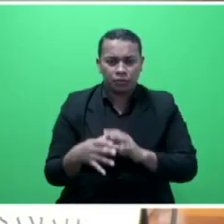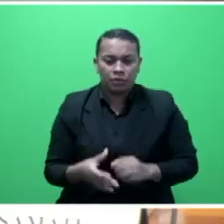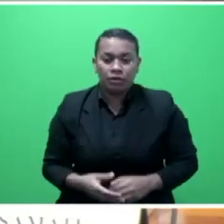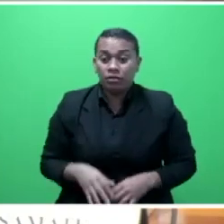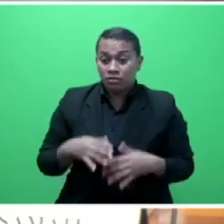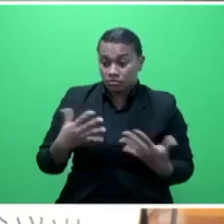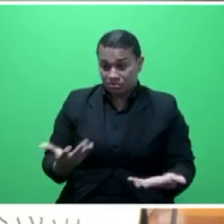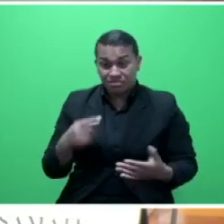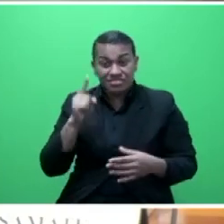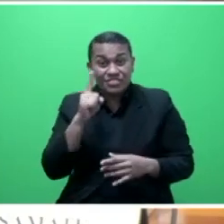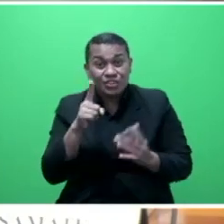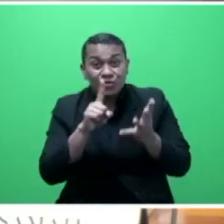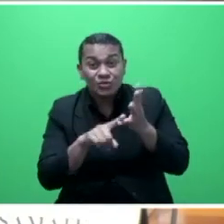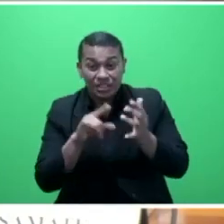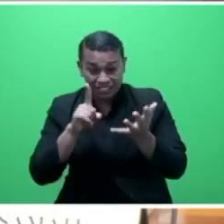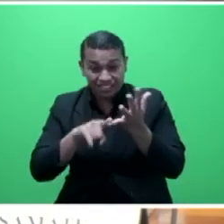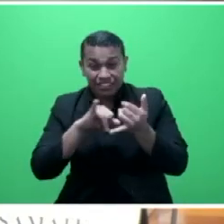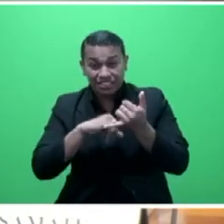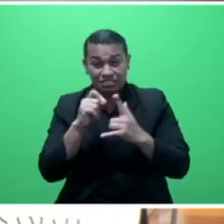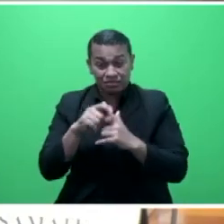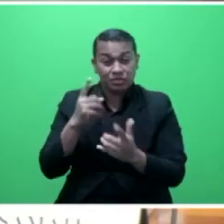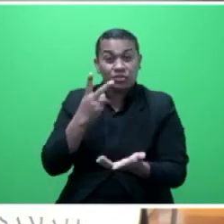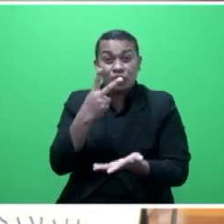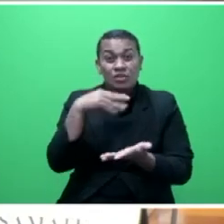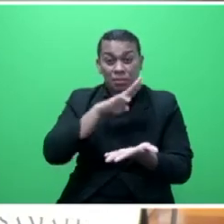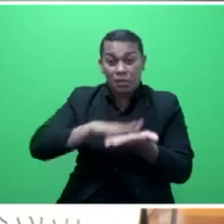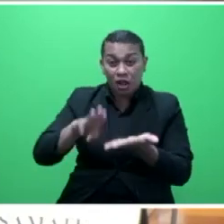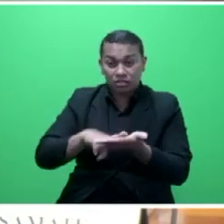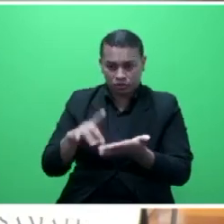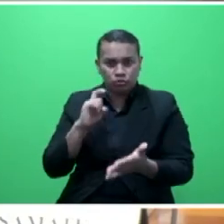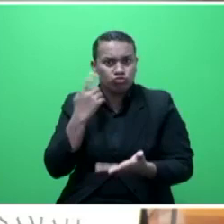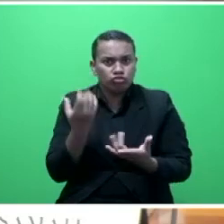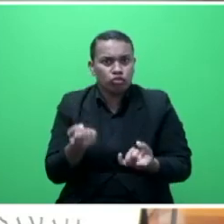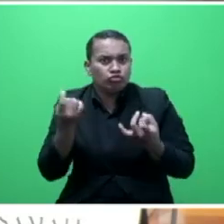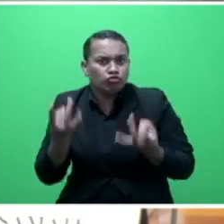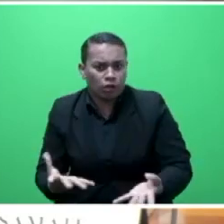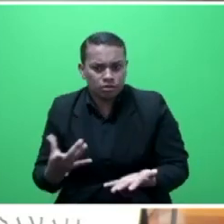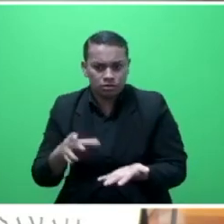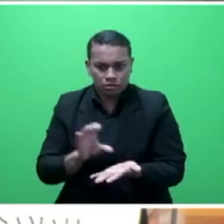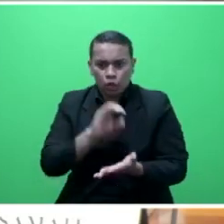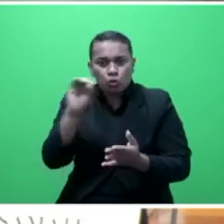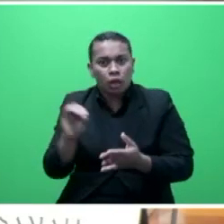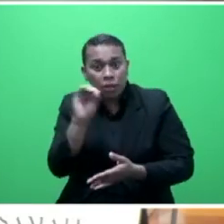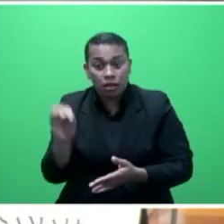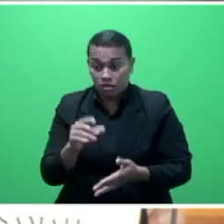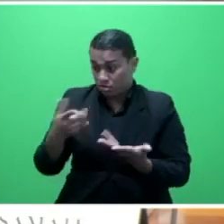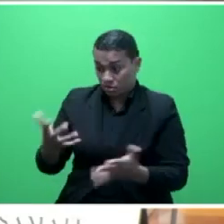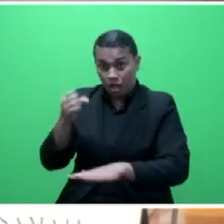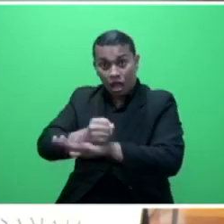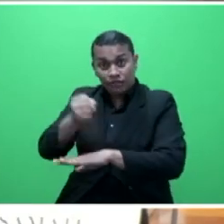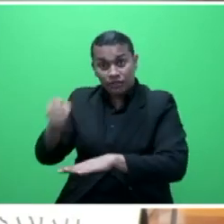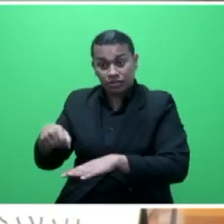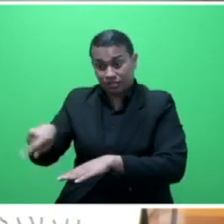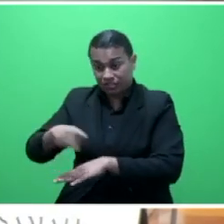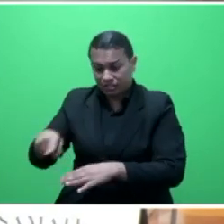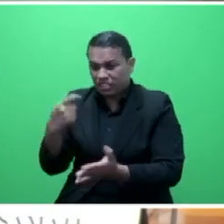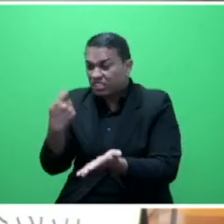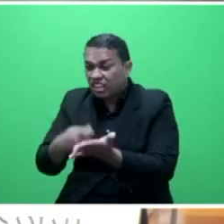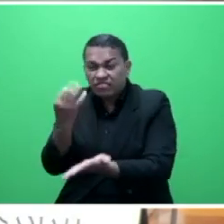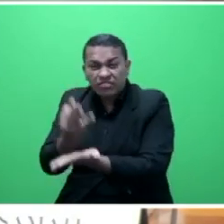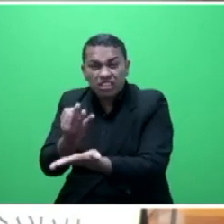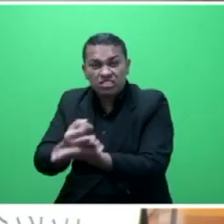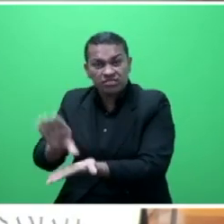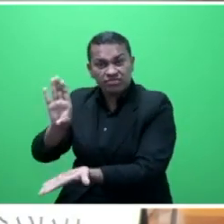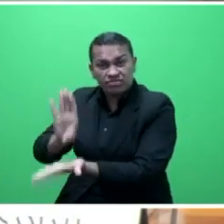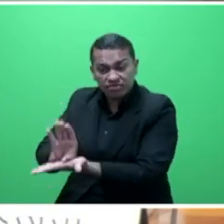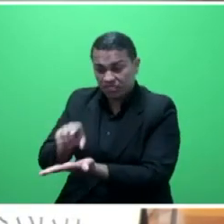$200 million bonds, which will mature in October, government has been parking money in a sinking fund. Some are held